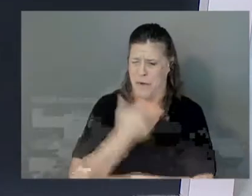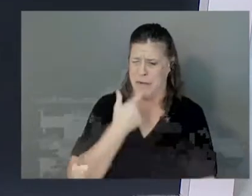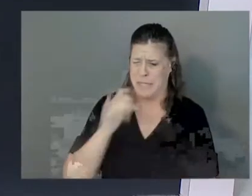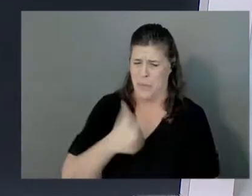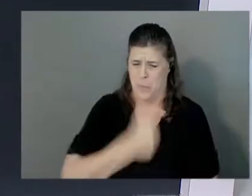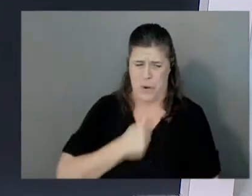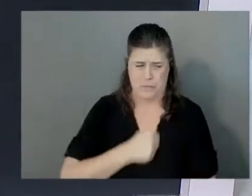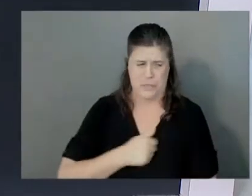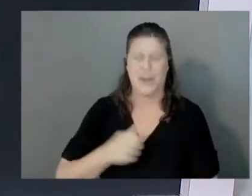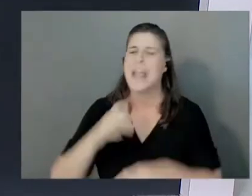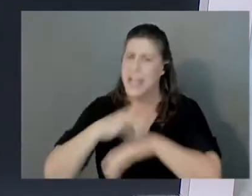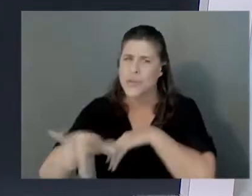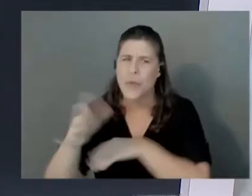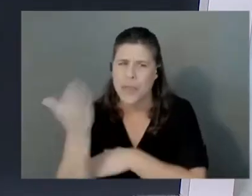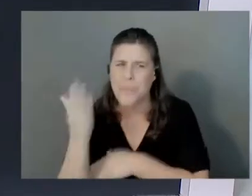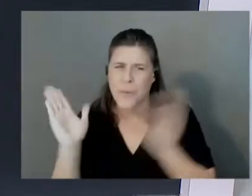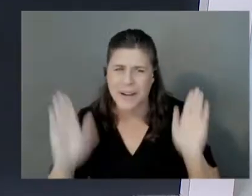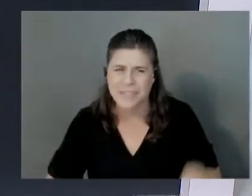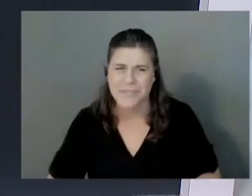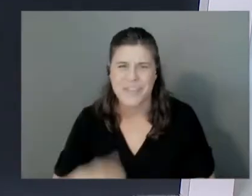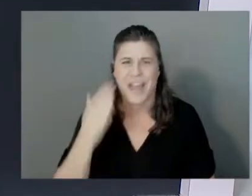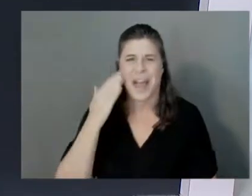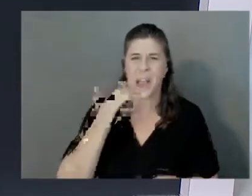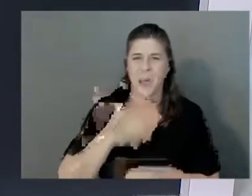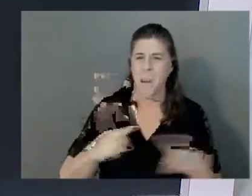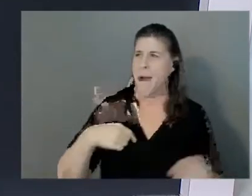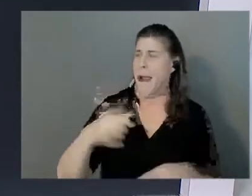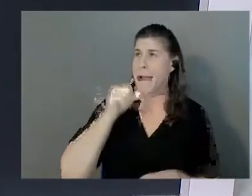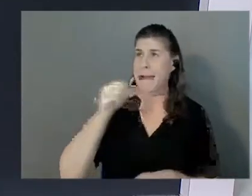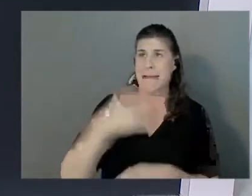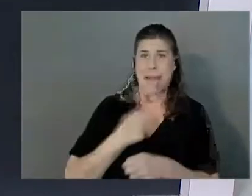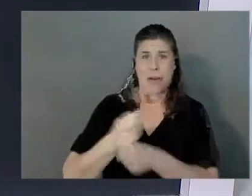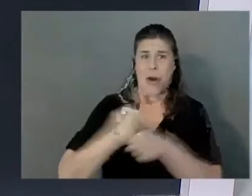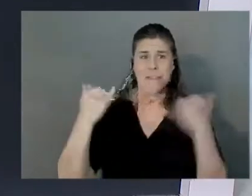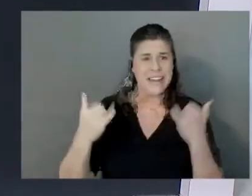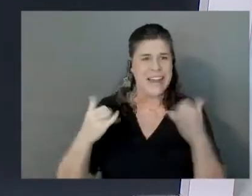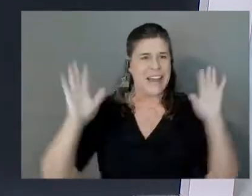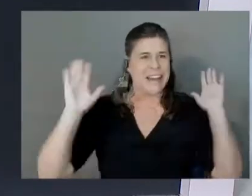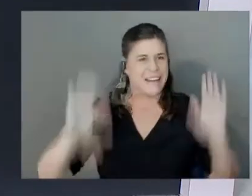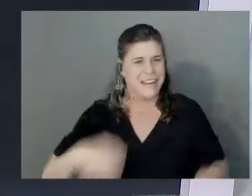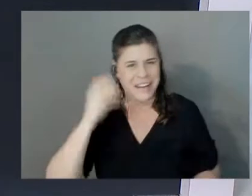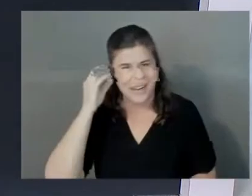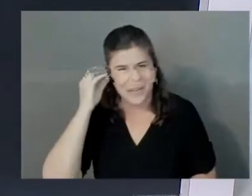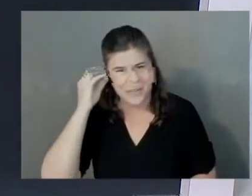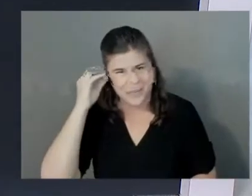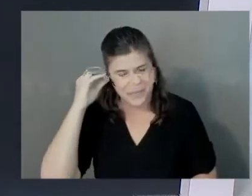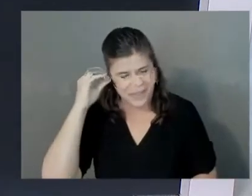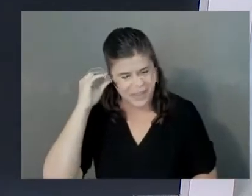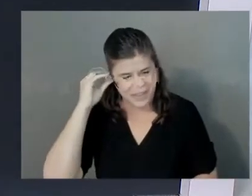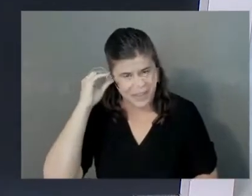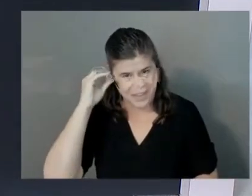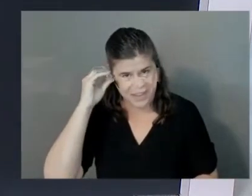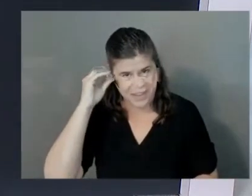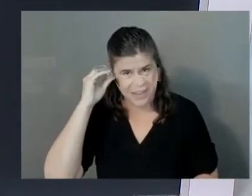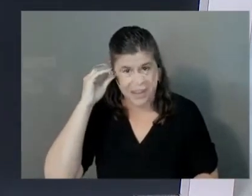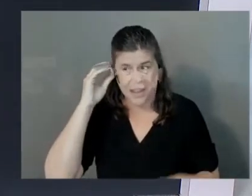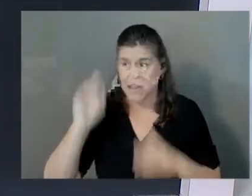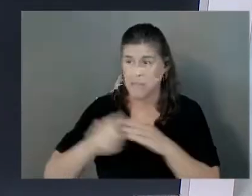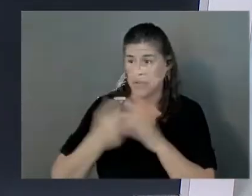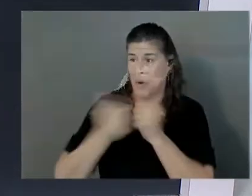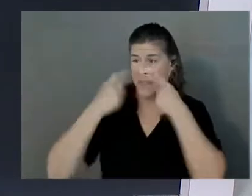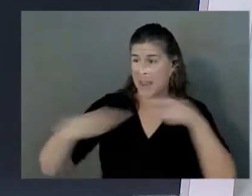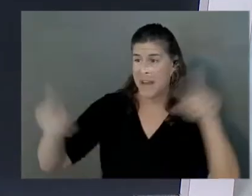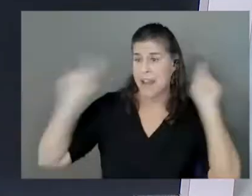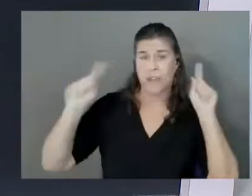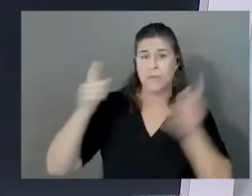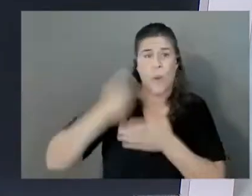in the morning. I know, I missed my coffee today. All right, so let's start with the announcement. What did we Okay.